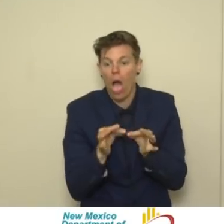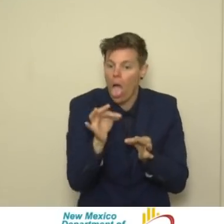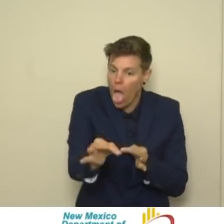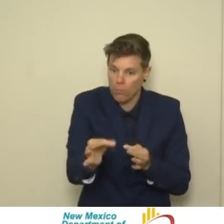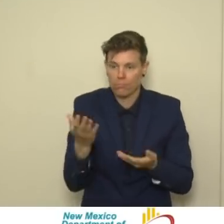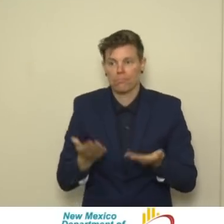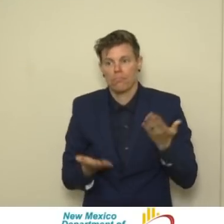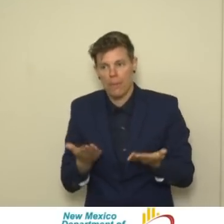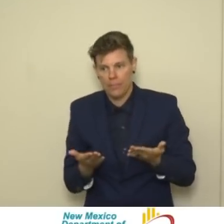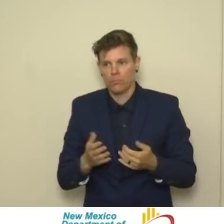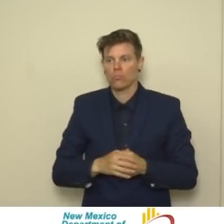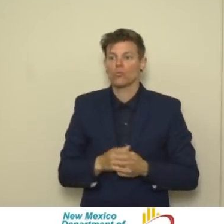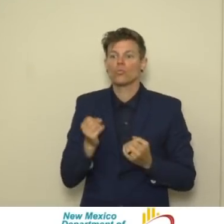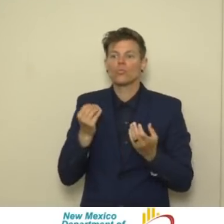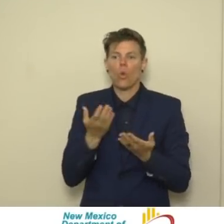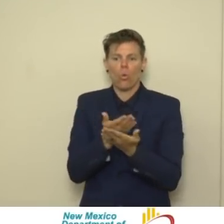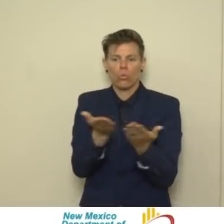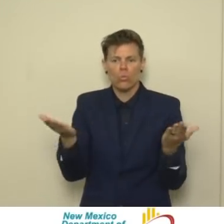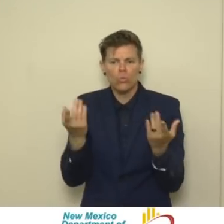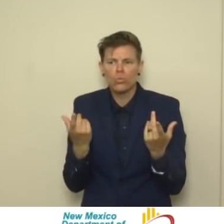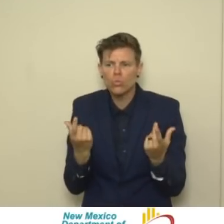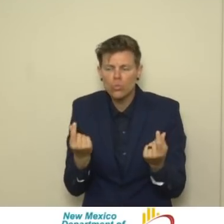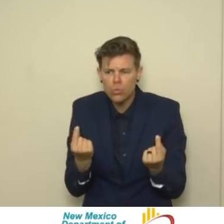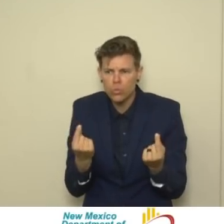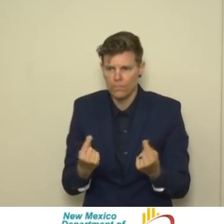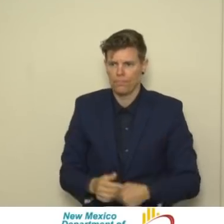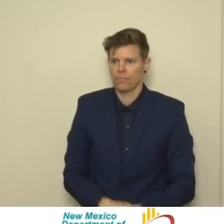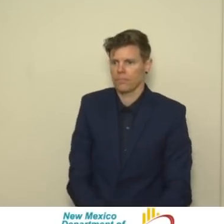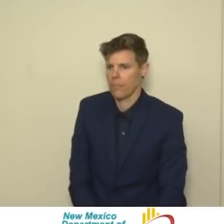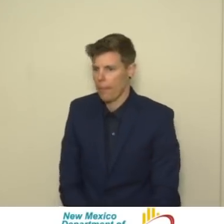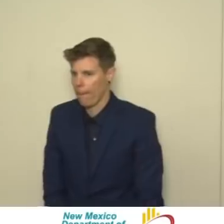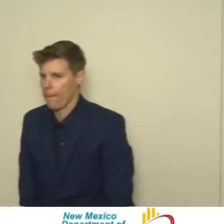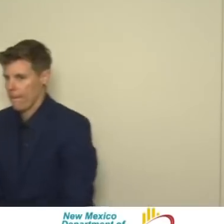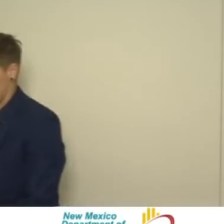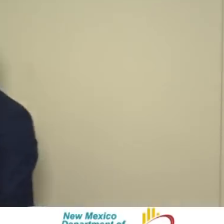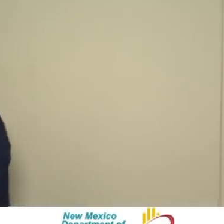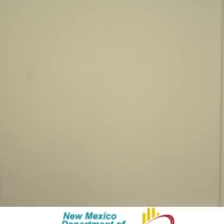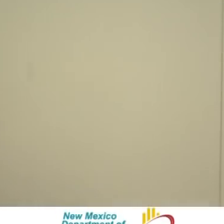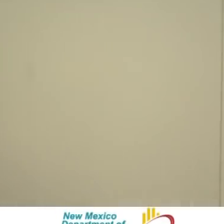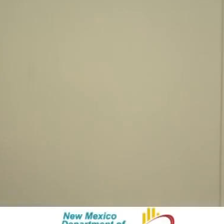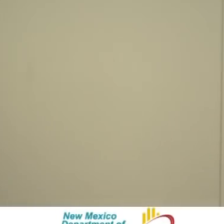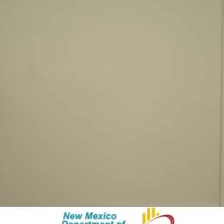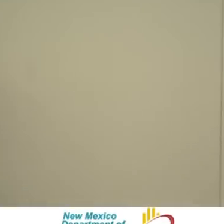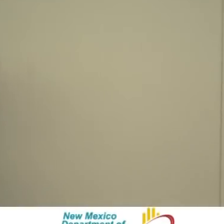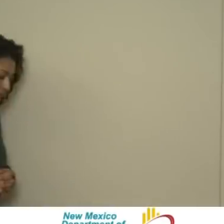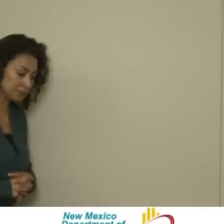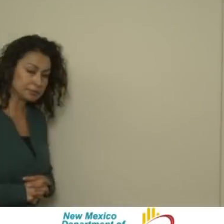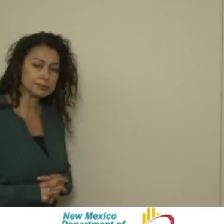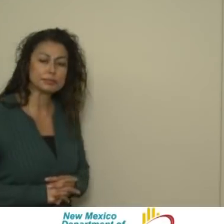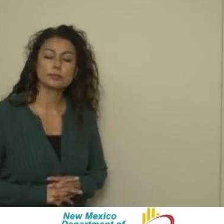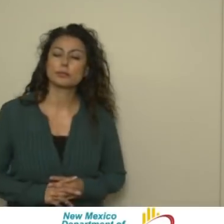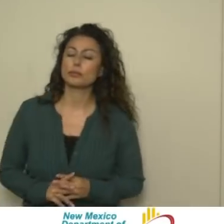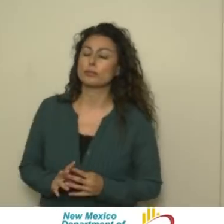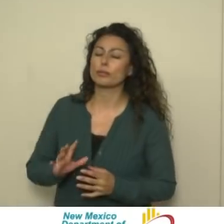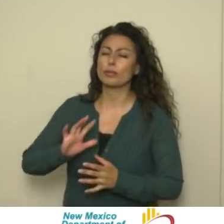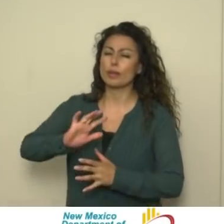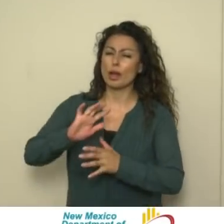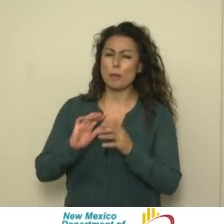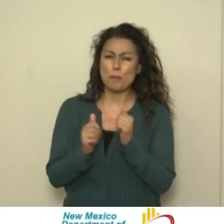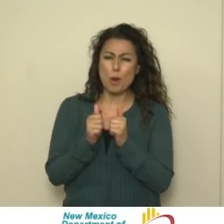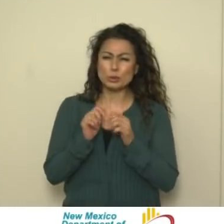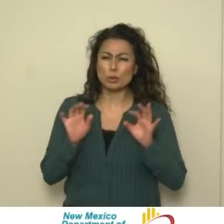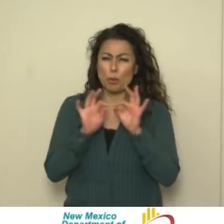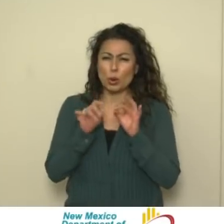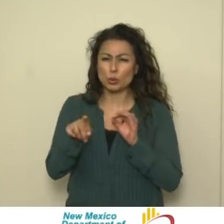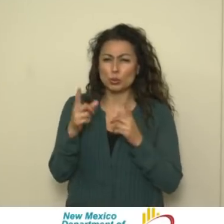can you do? The most important thing that you can do is to certify your unemployment benefits every week. Now, why is that